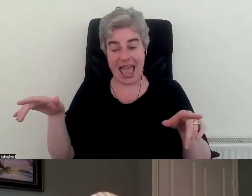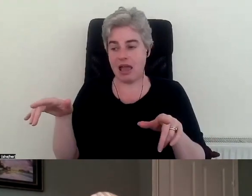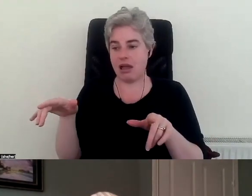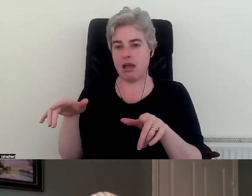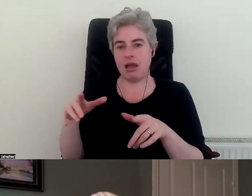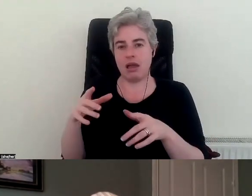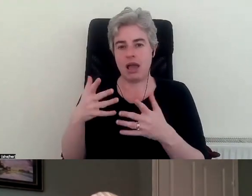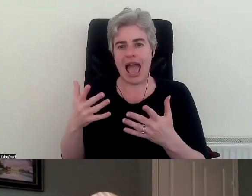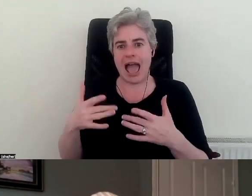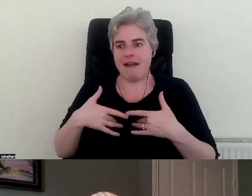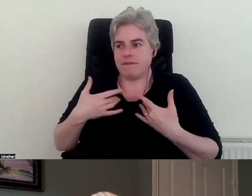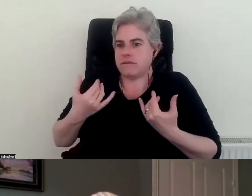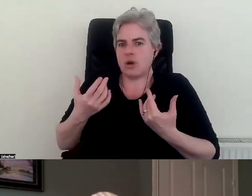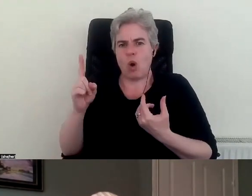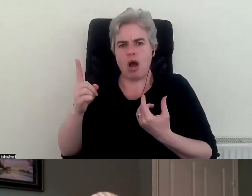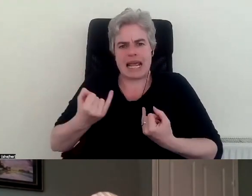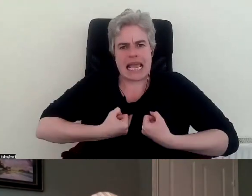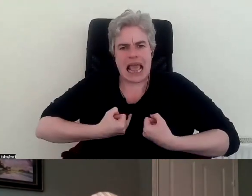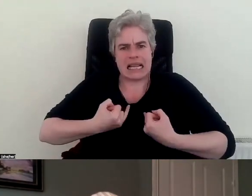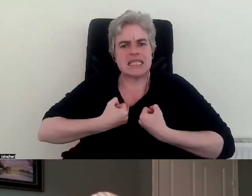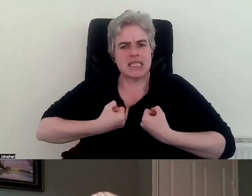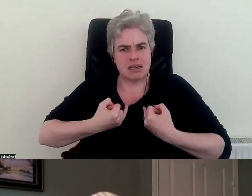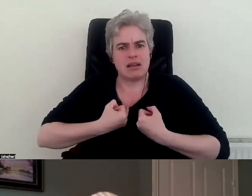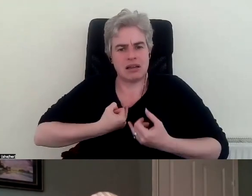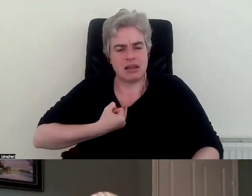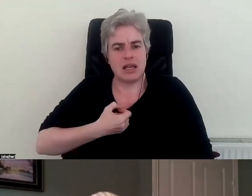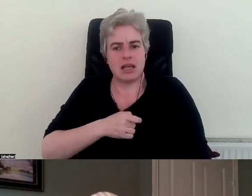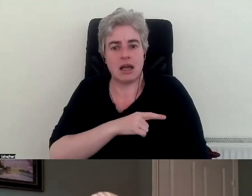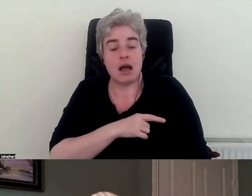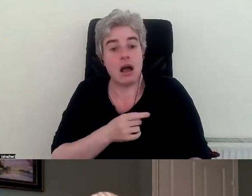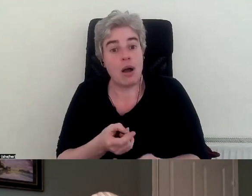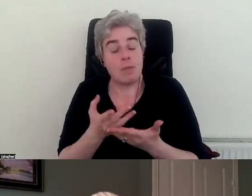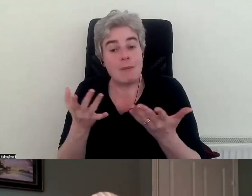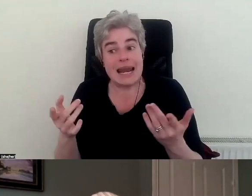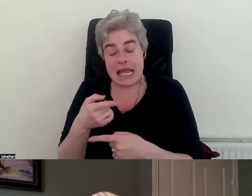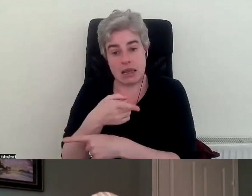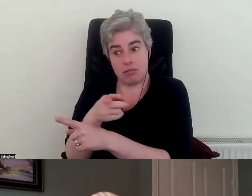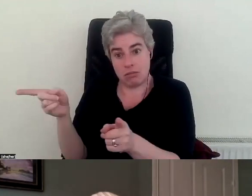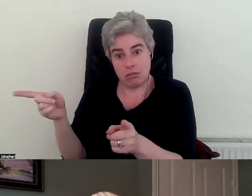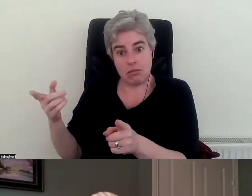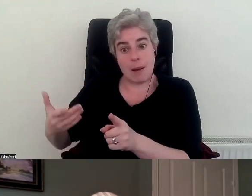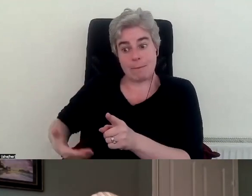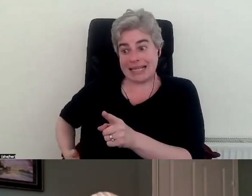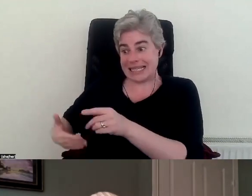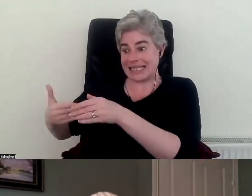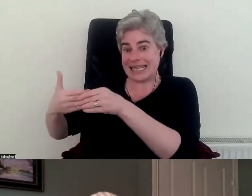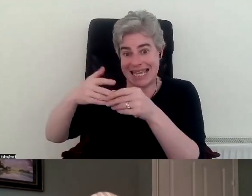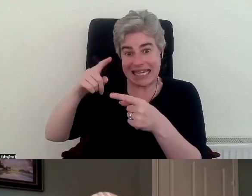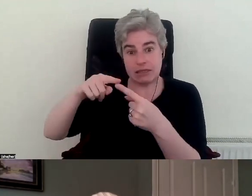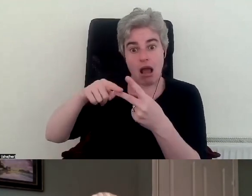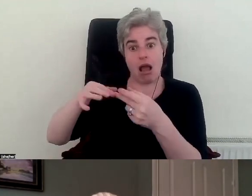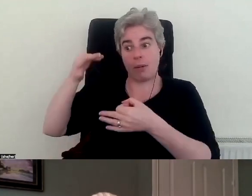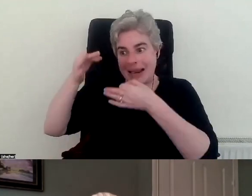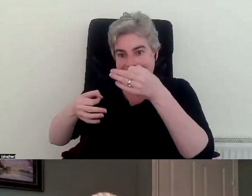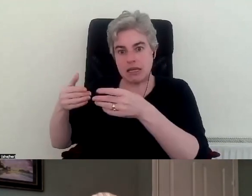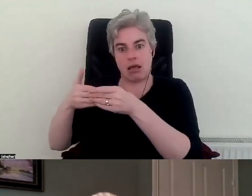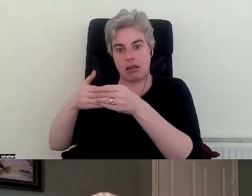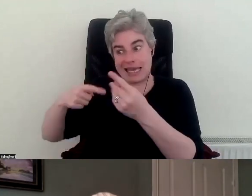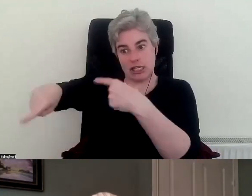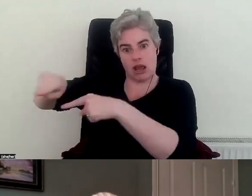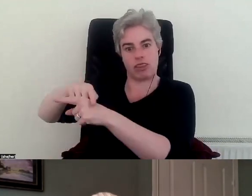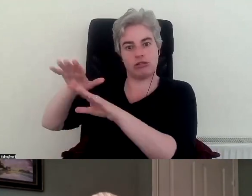huge sense of guilt, because many of the business leaders and the political leaders in